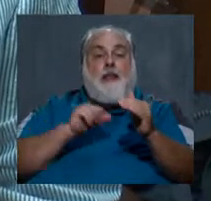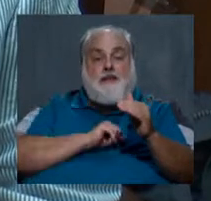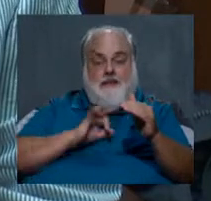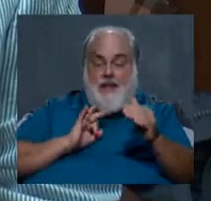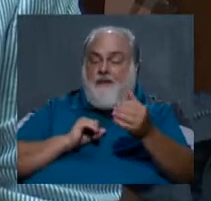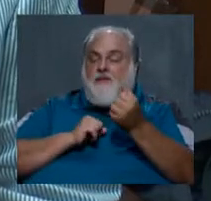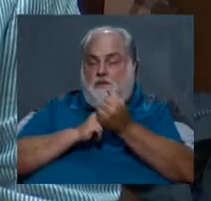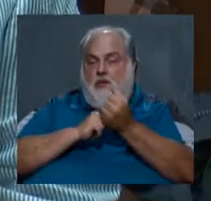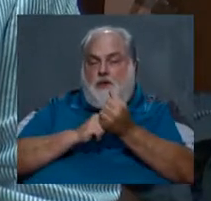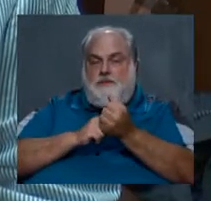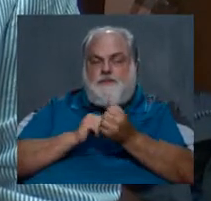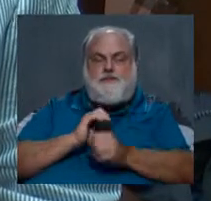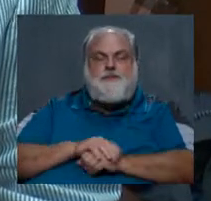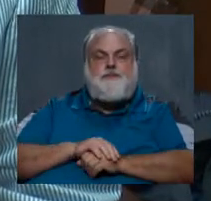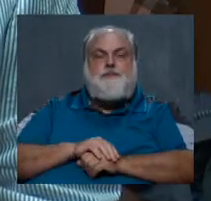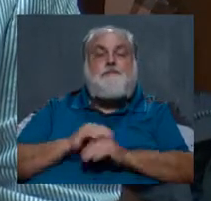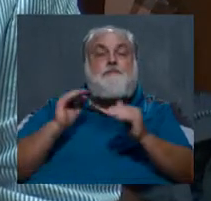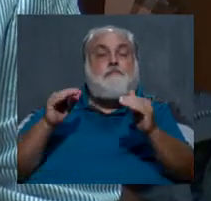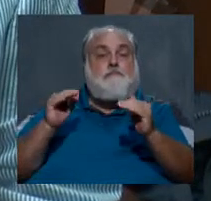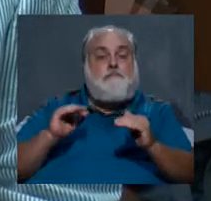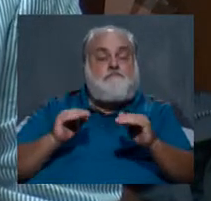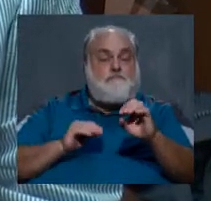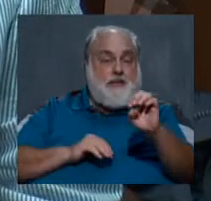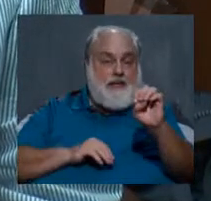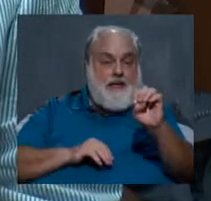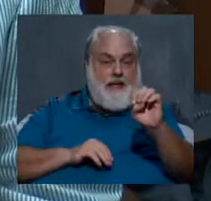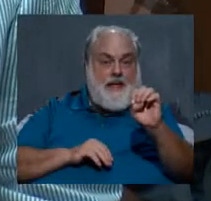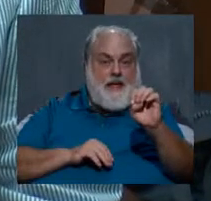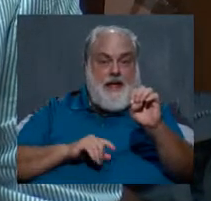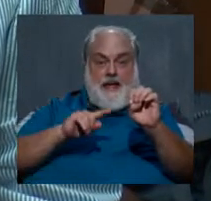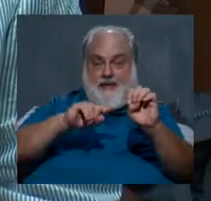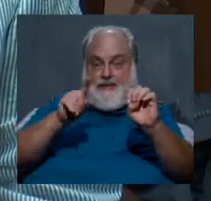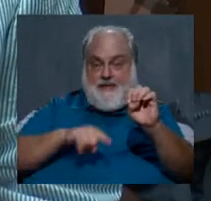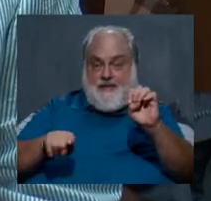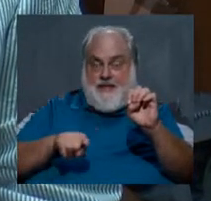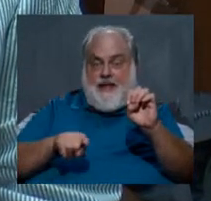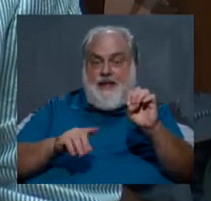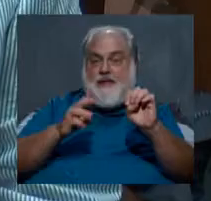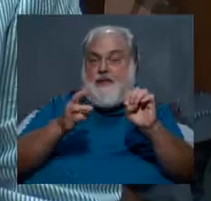supportive of the deferral request. Item number E, file number